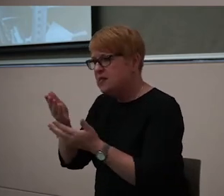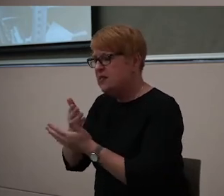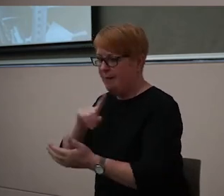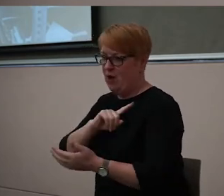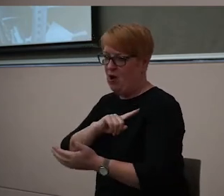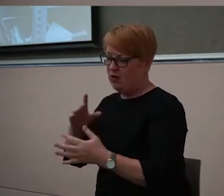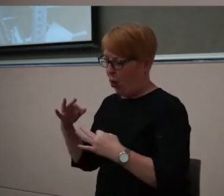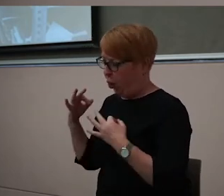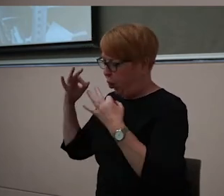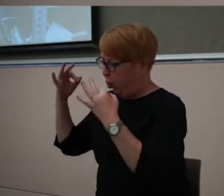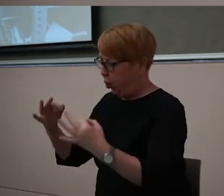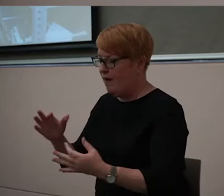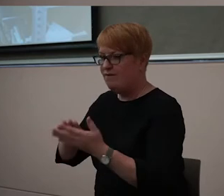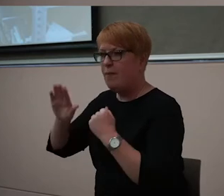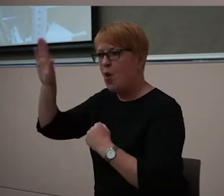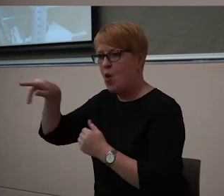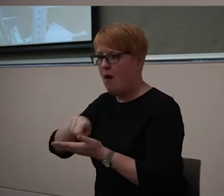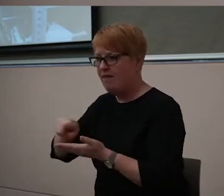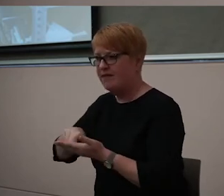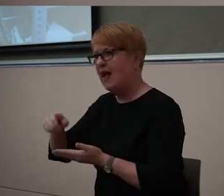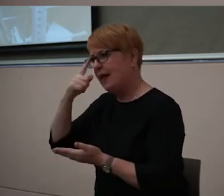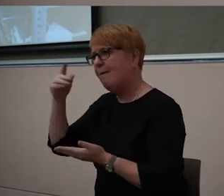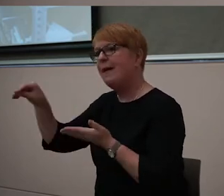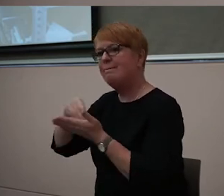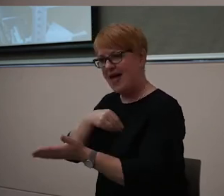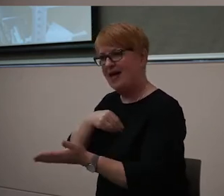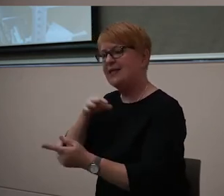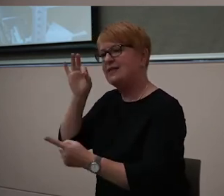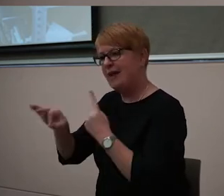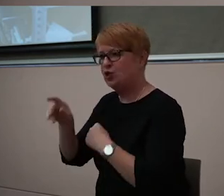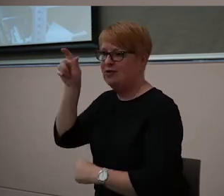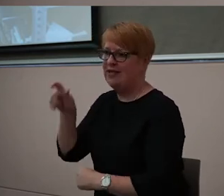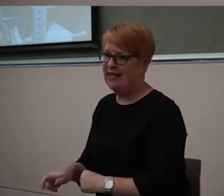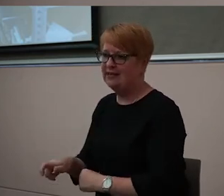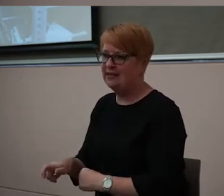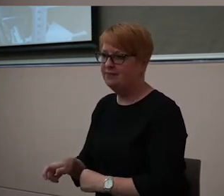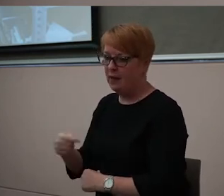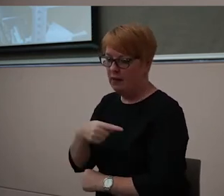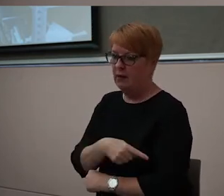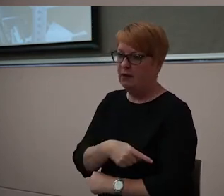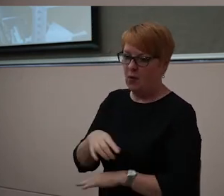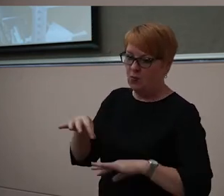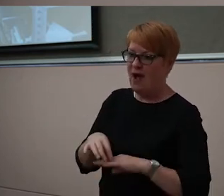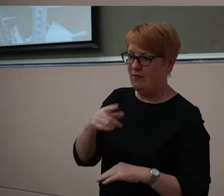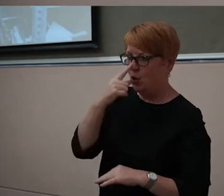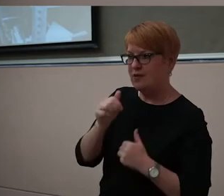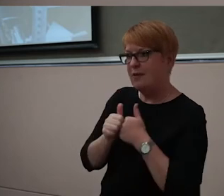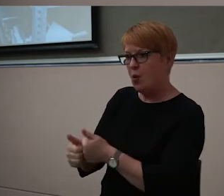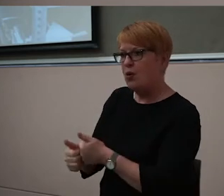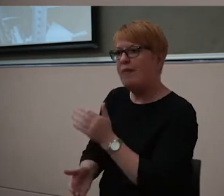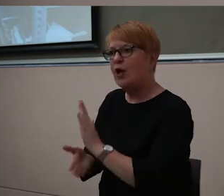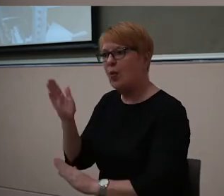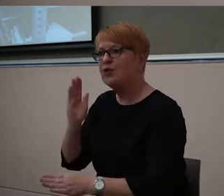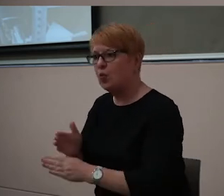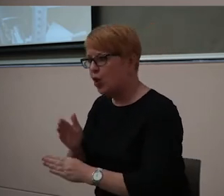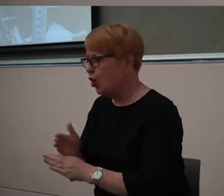citizenship. About 3 years ago, she met a man who was in Britain on a six-month visit. She agreed to marry him and they moved to